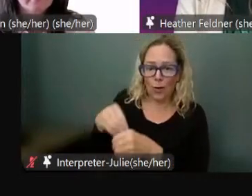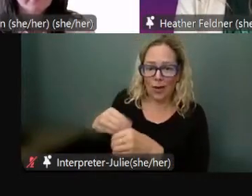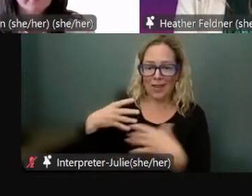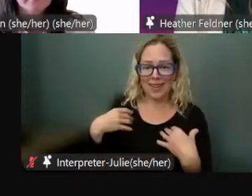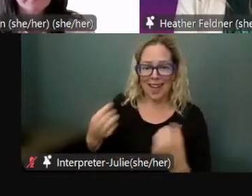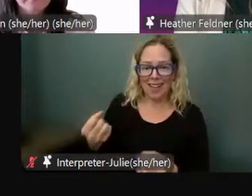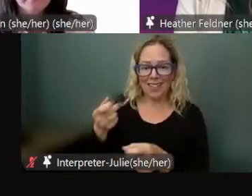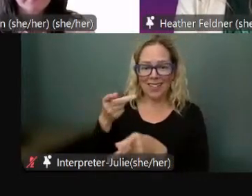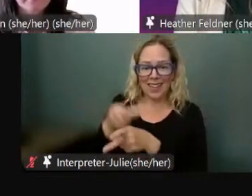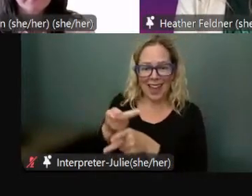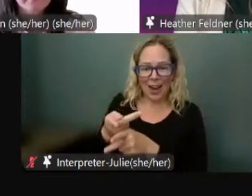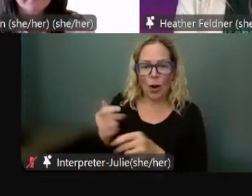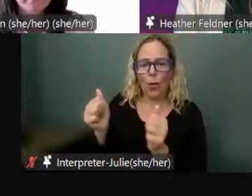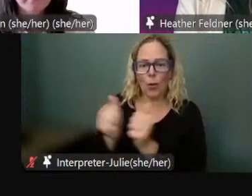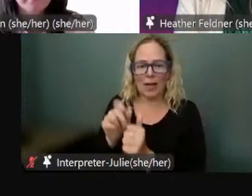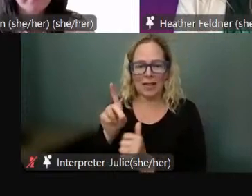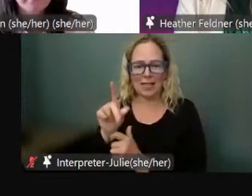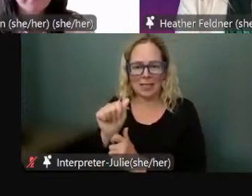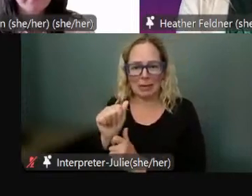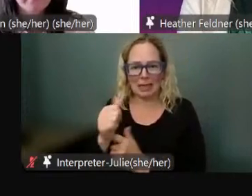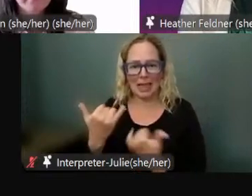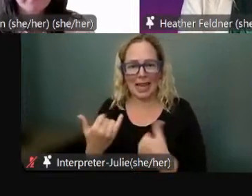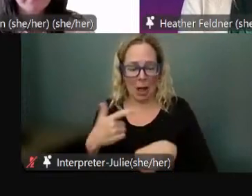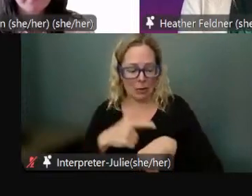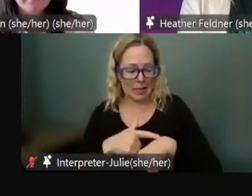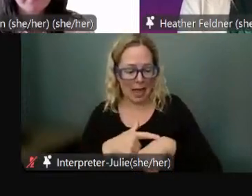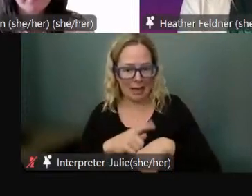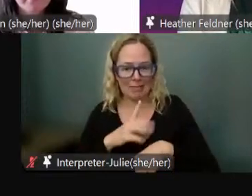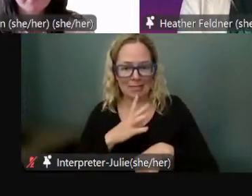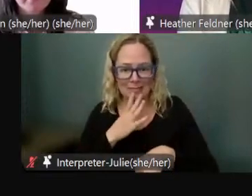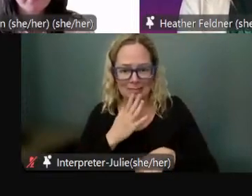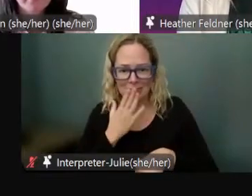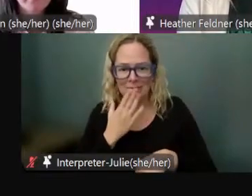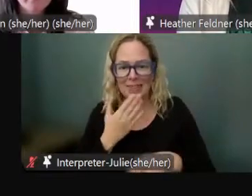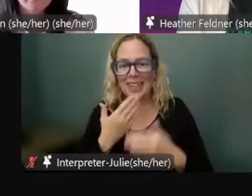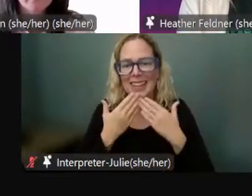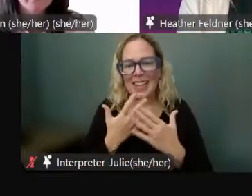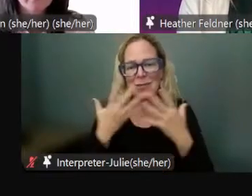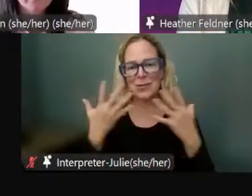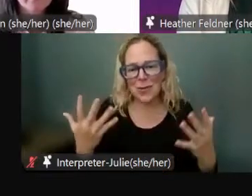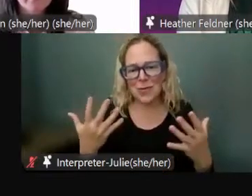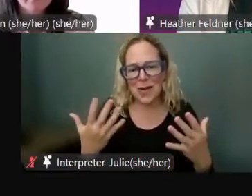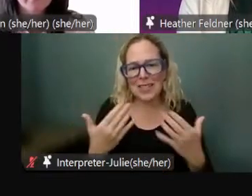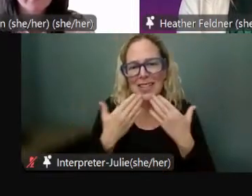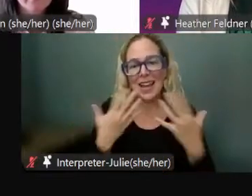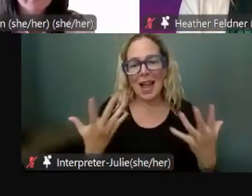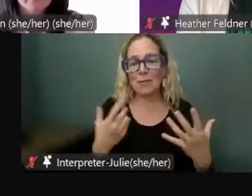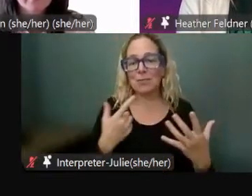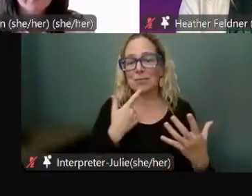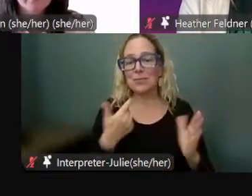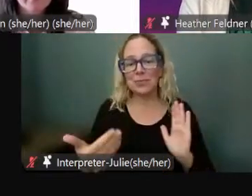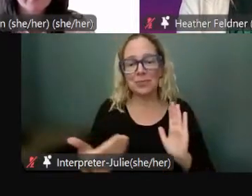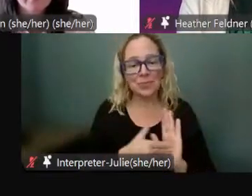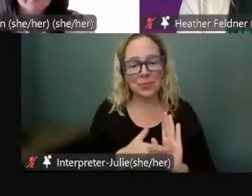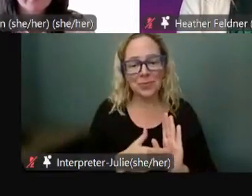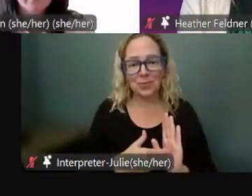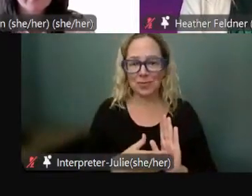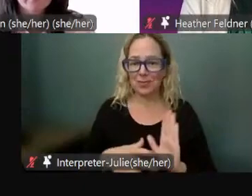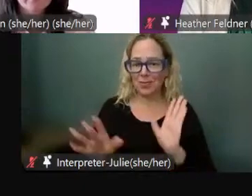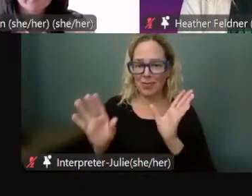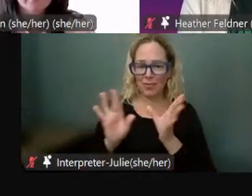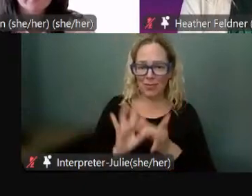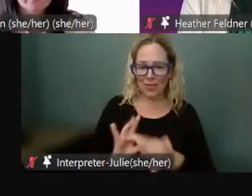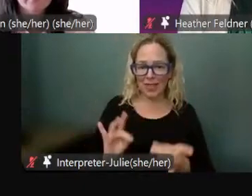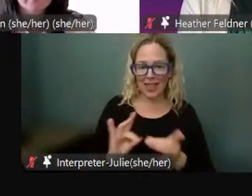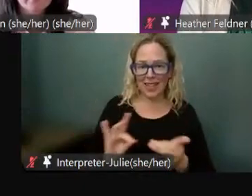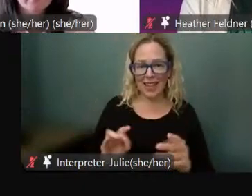I believe I have just taken us over time. Thank you all so much. And I just want to echo the note that, boy,